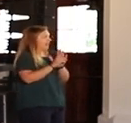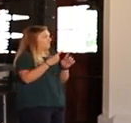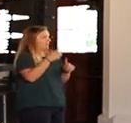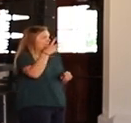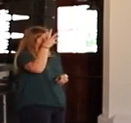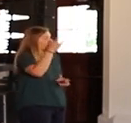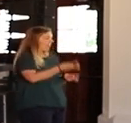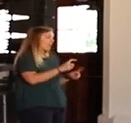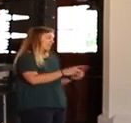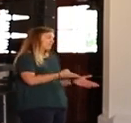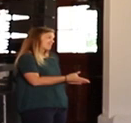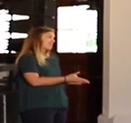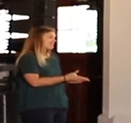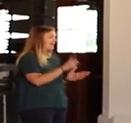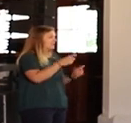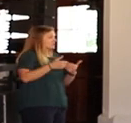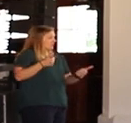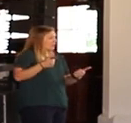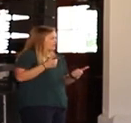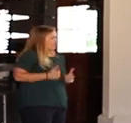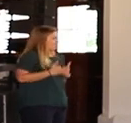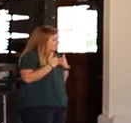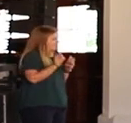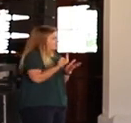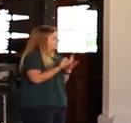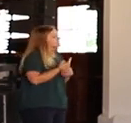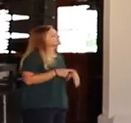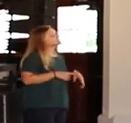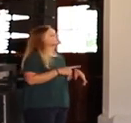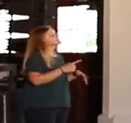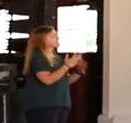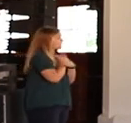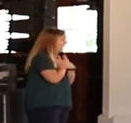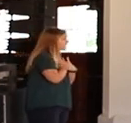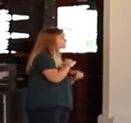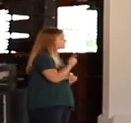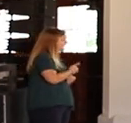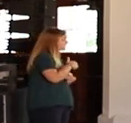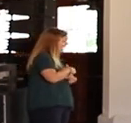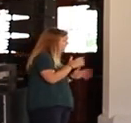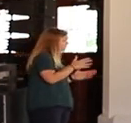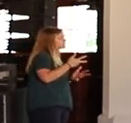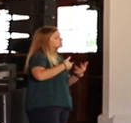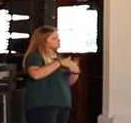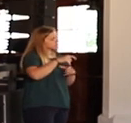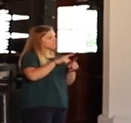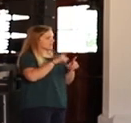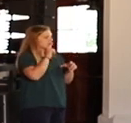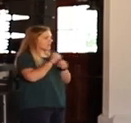It's hard, but it's true. Likewise though, I think you should plan times to relax, unwind, hang out, and give yourself over fully,